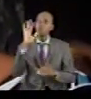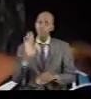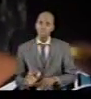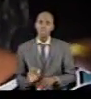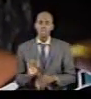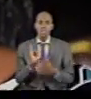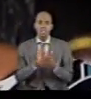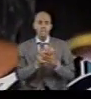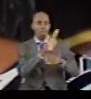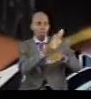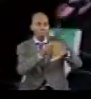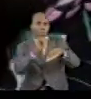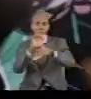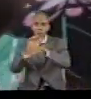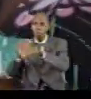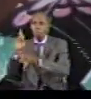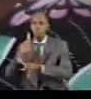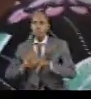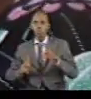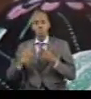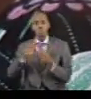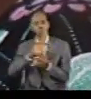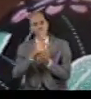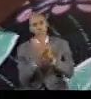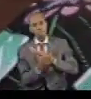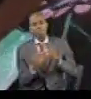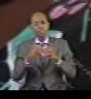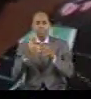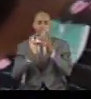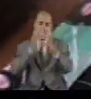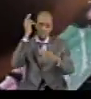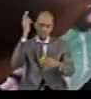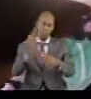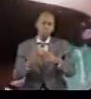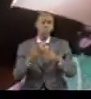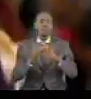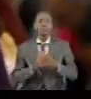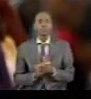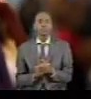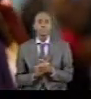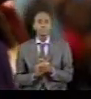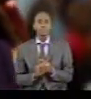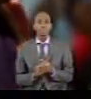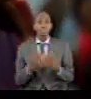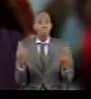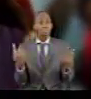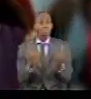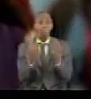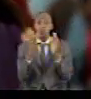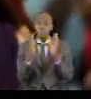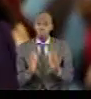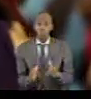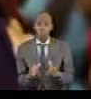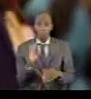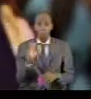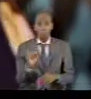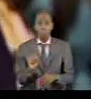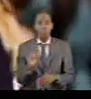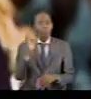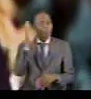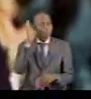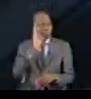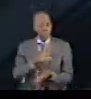to repentance in Jesus' name. Sinners will repent through